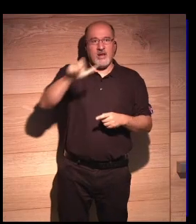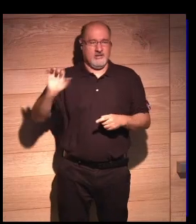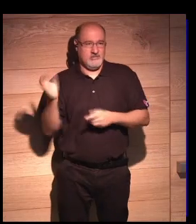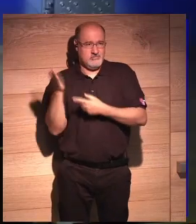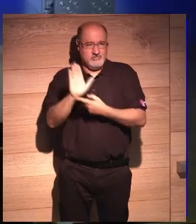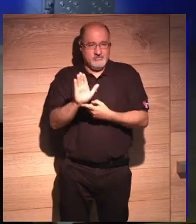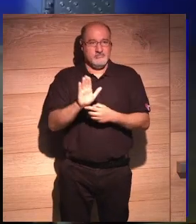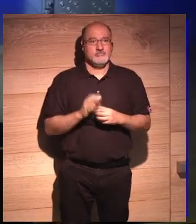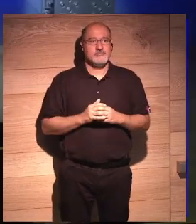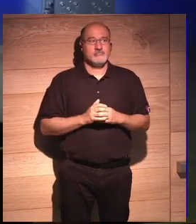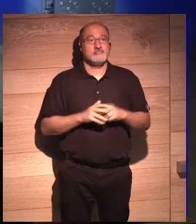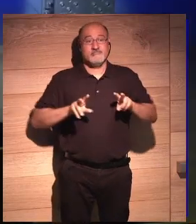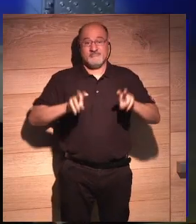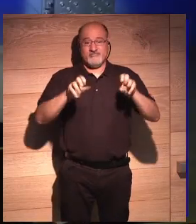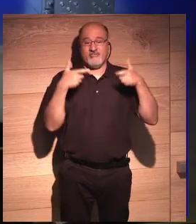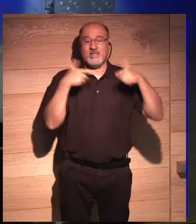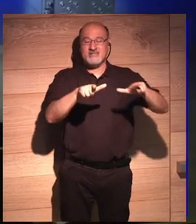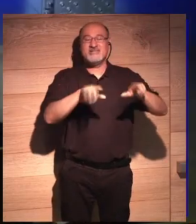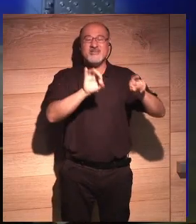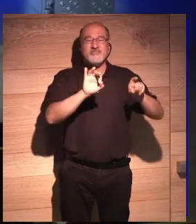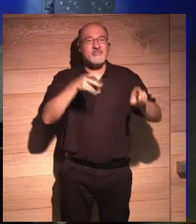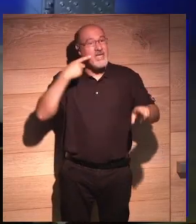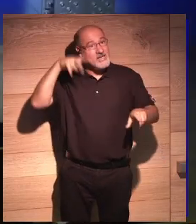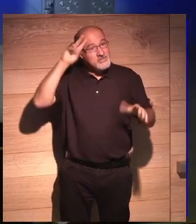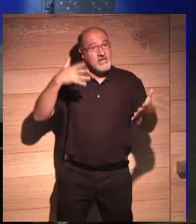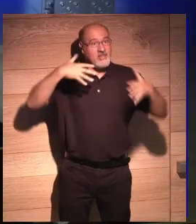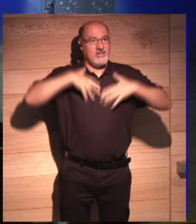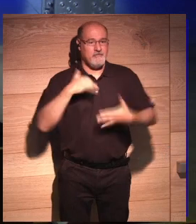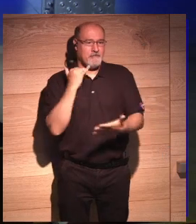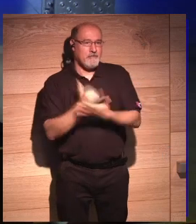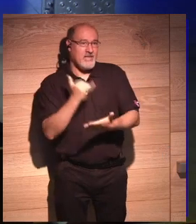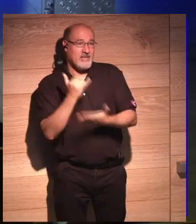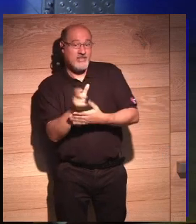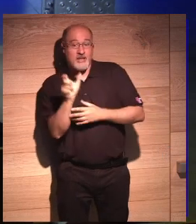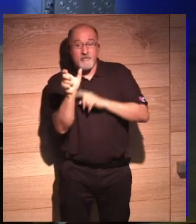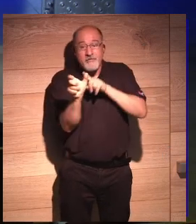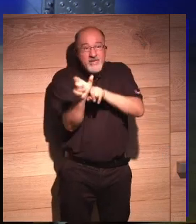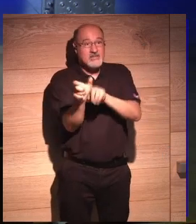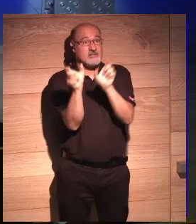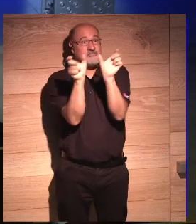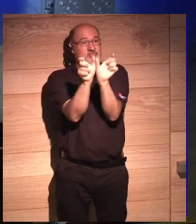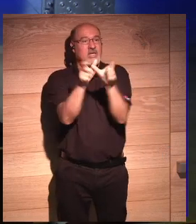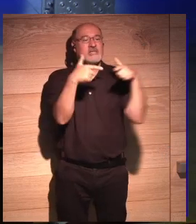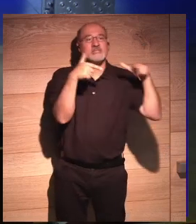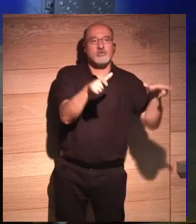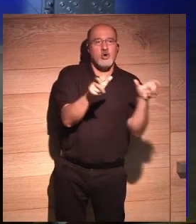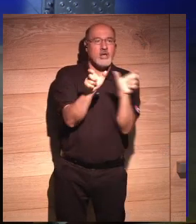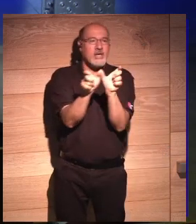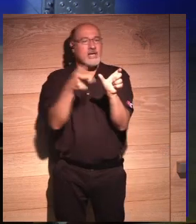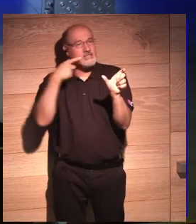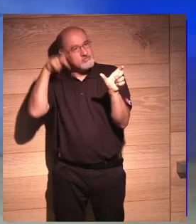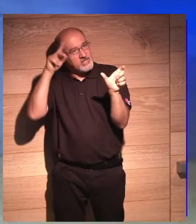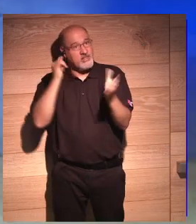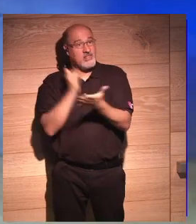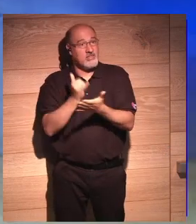experiential sector. Whether that sticks, I don't know, but my personal background was trained in film